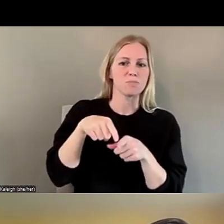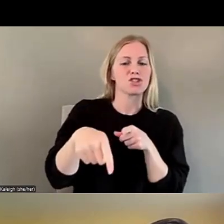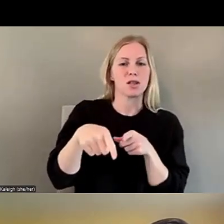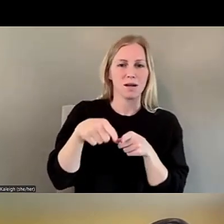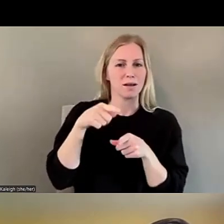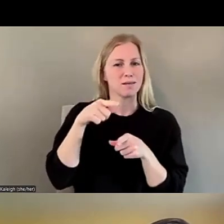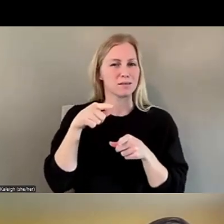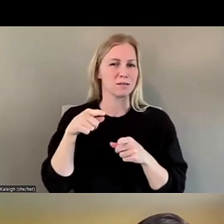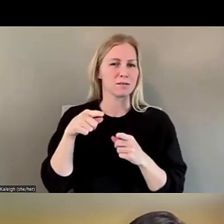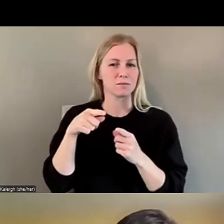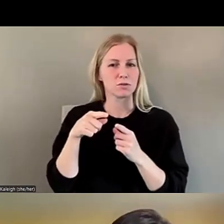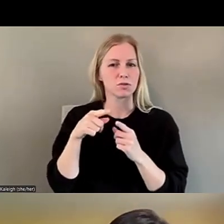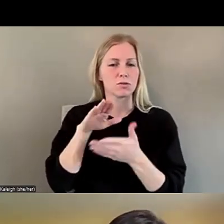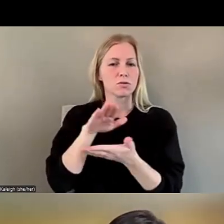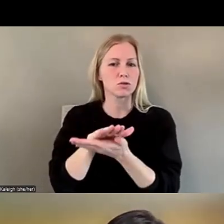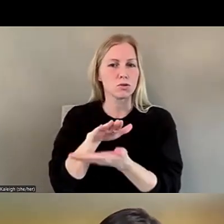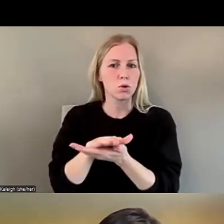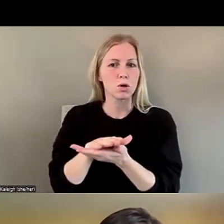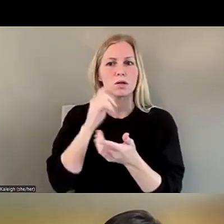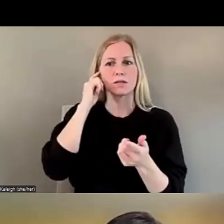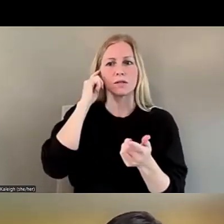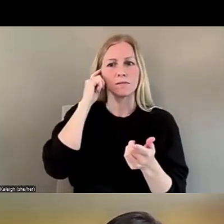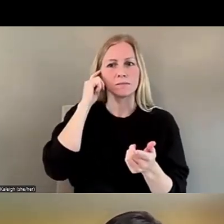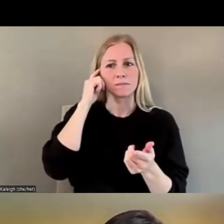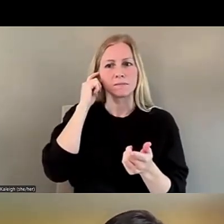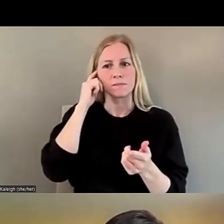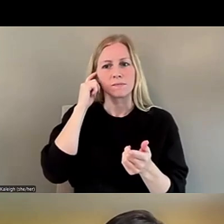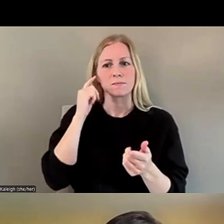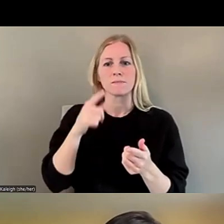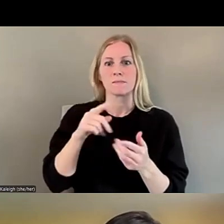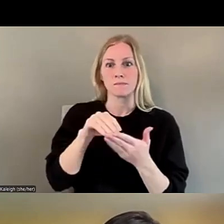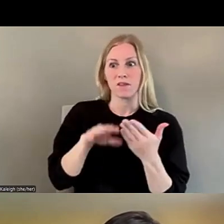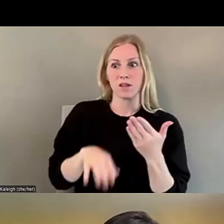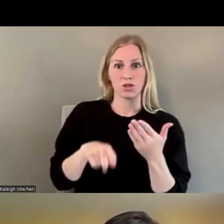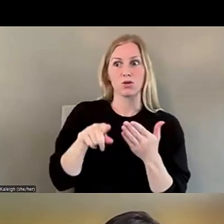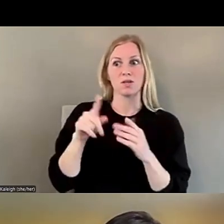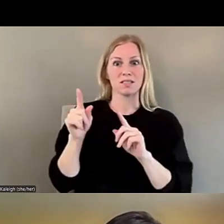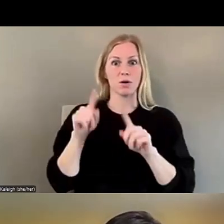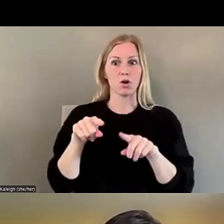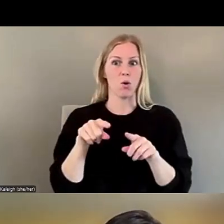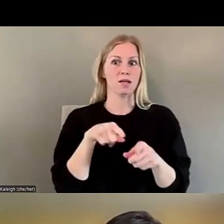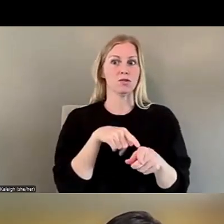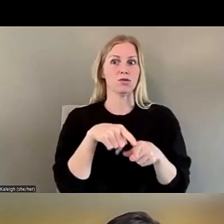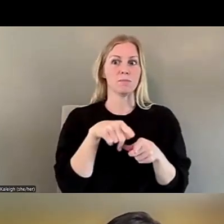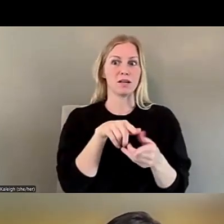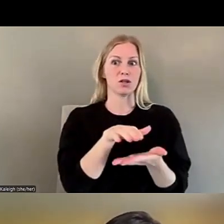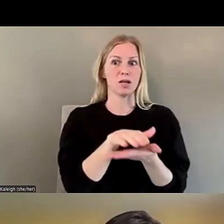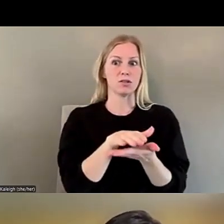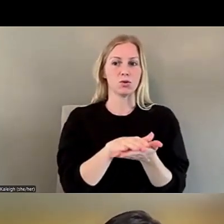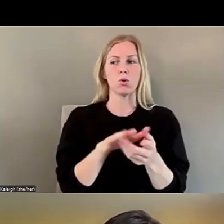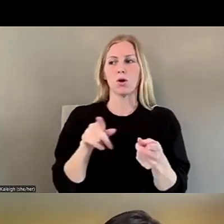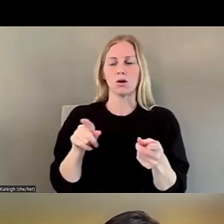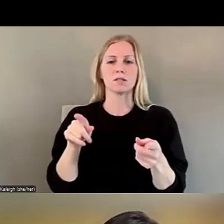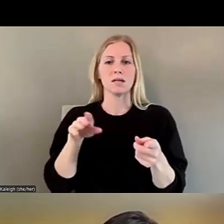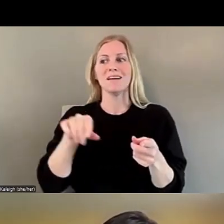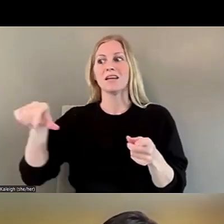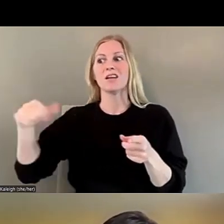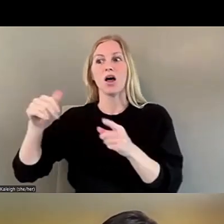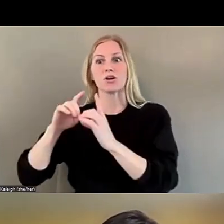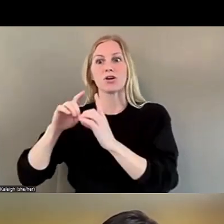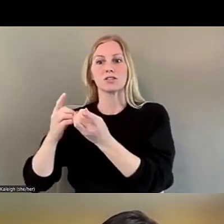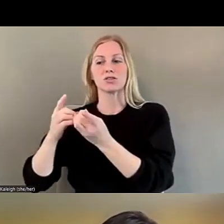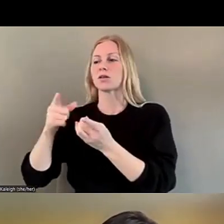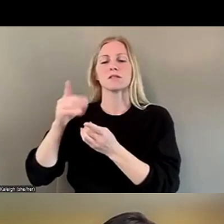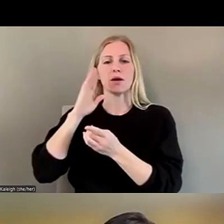so the students we were seeing in these specialized schools were students who in other districts would have gone to a private placement. And we put